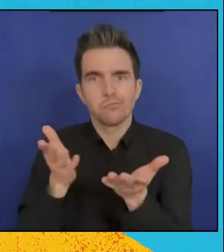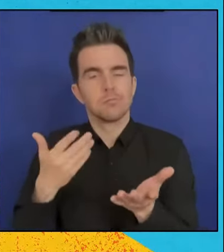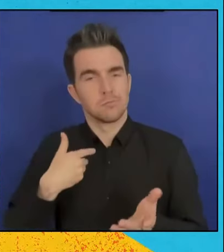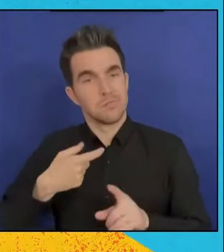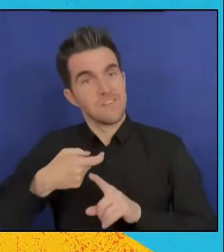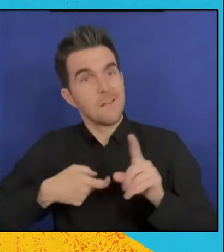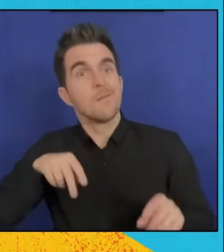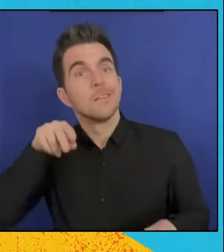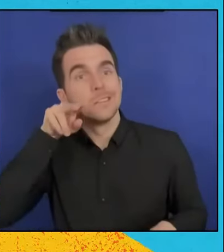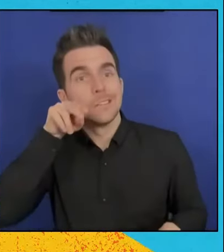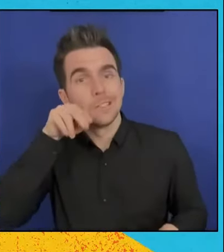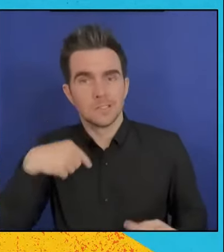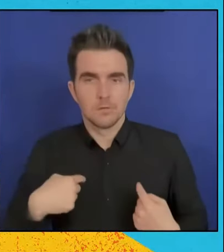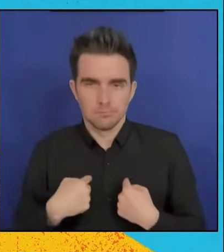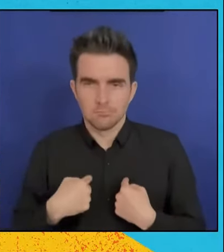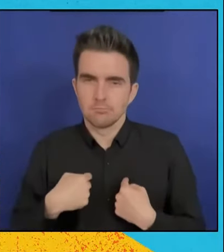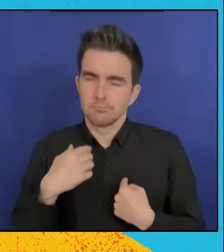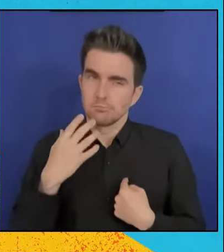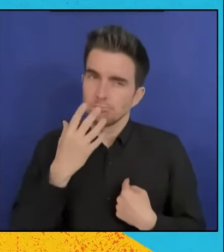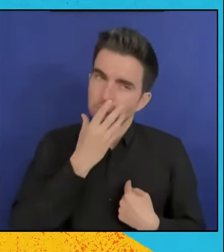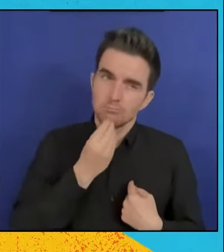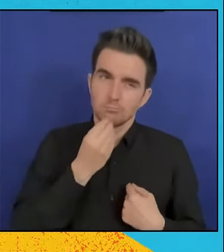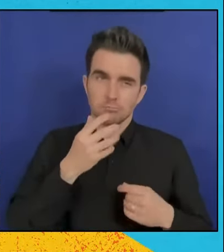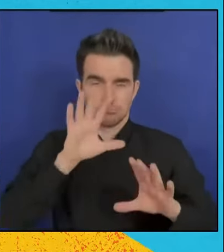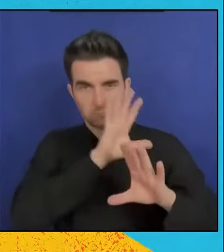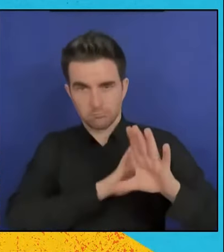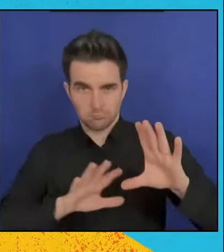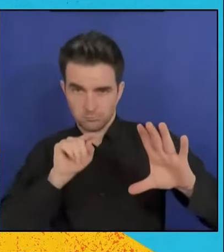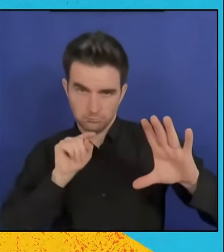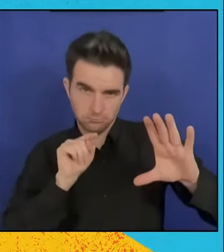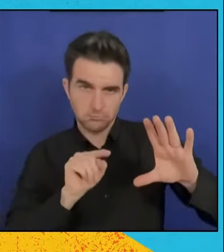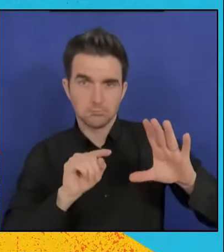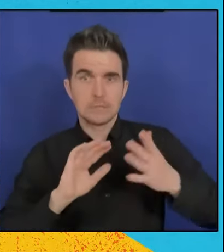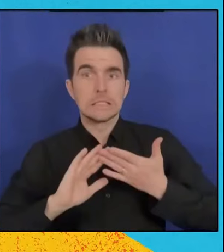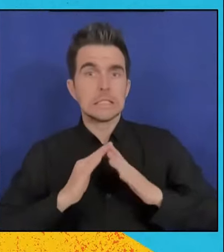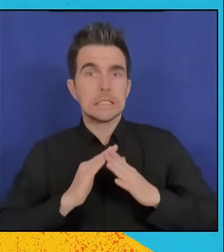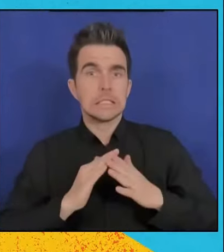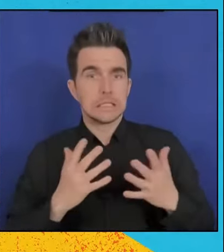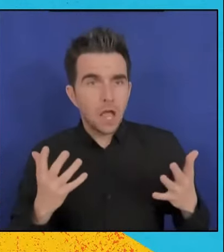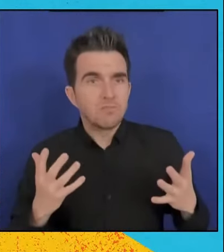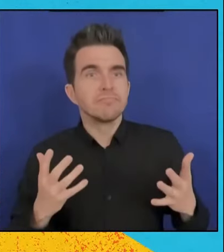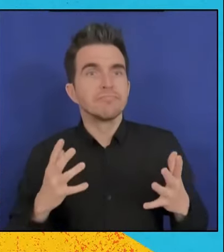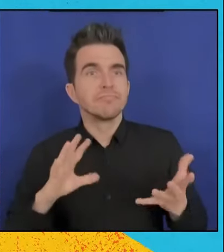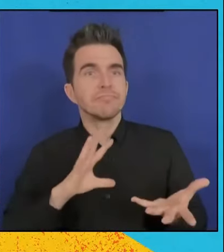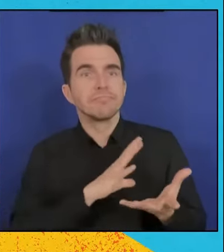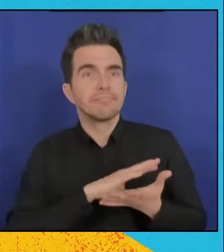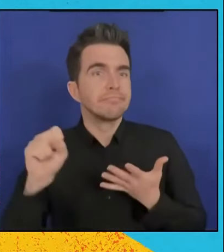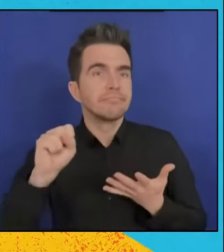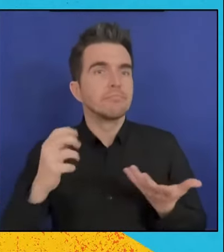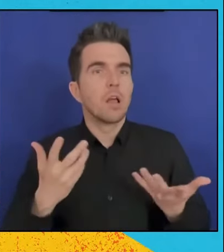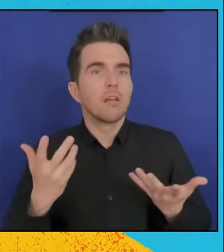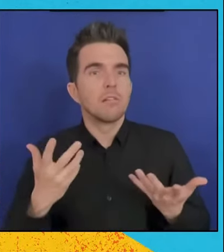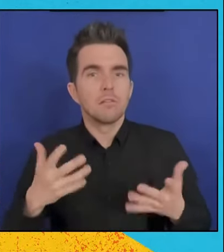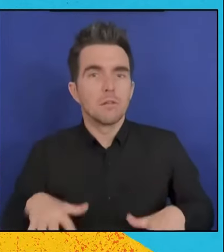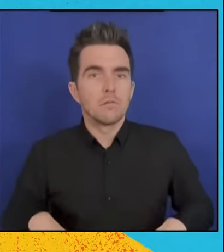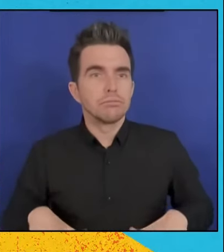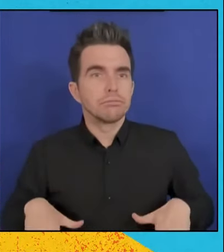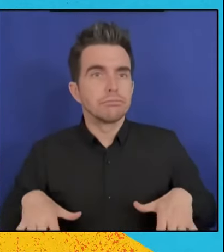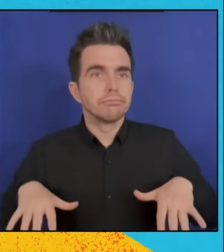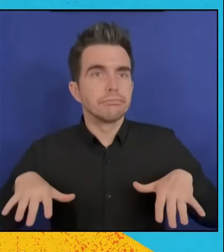flooding. Lives have been lost. Properties have been destroyed. However, year in, year